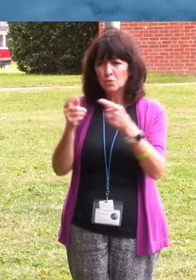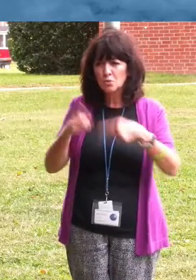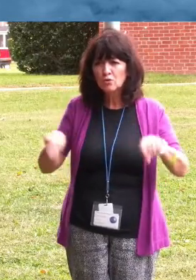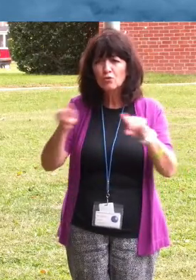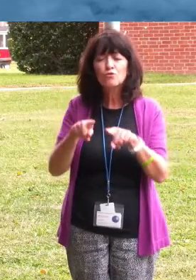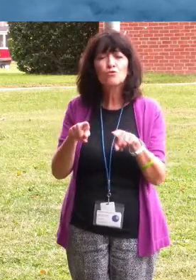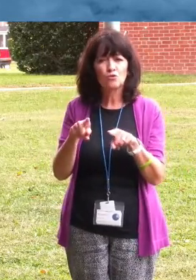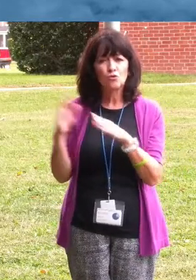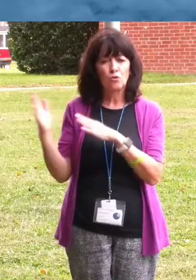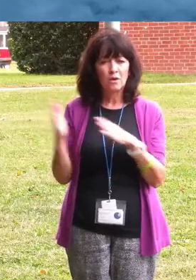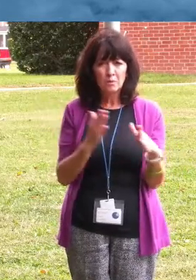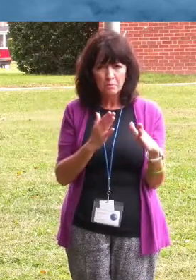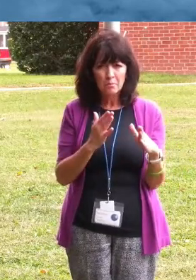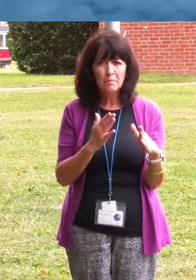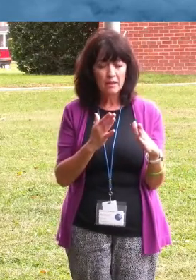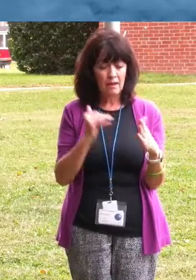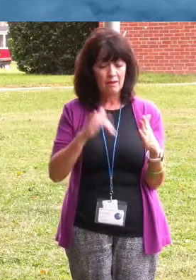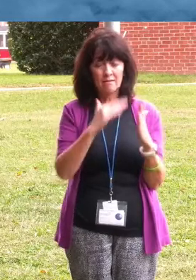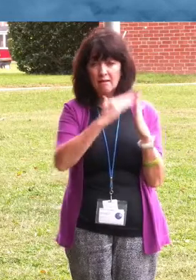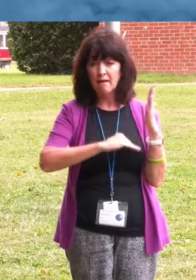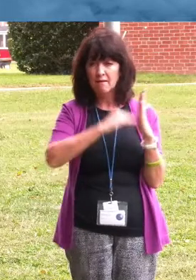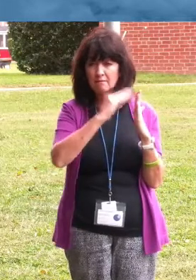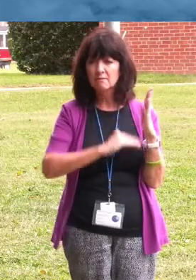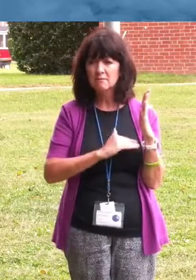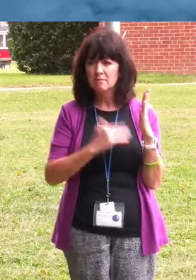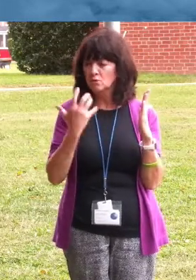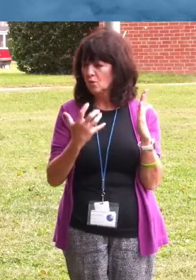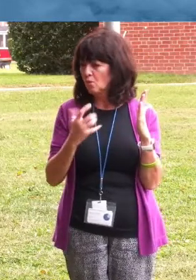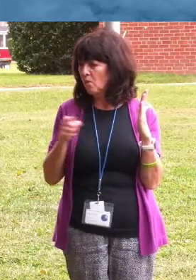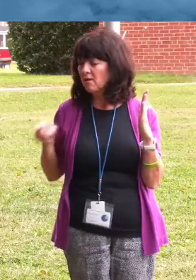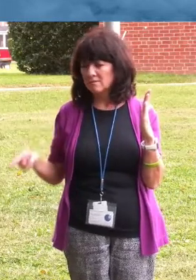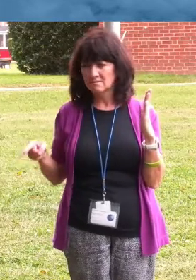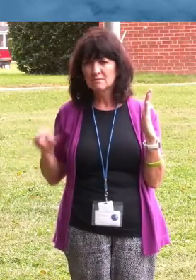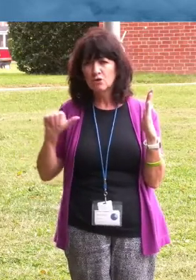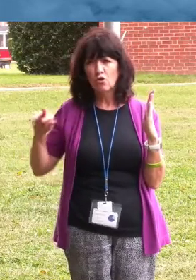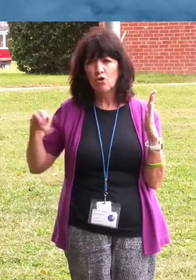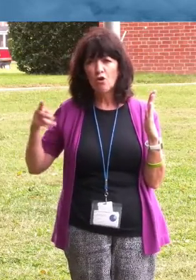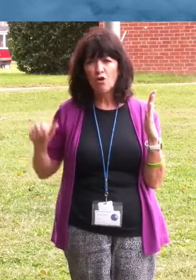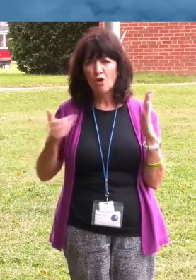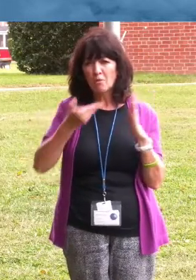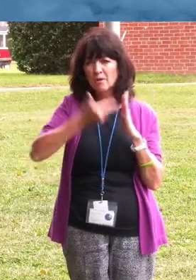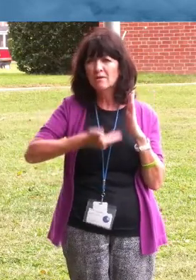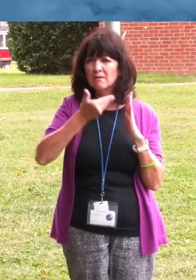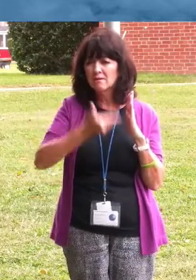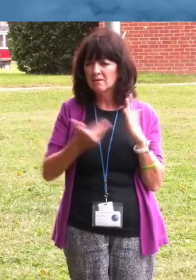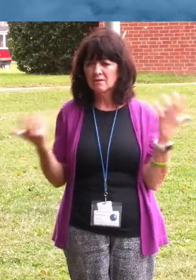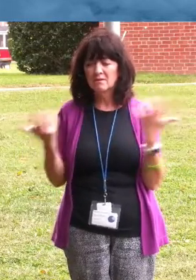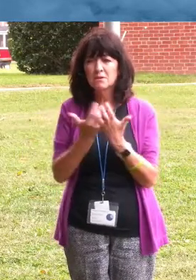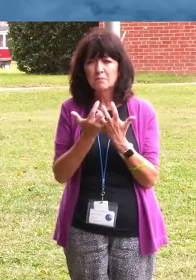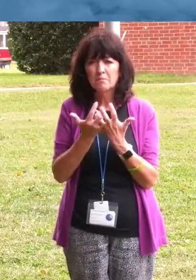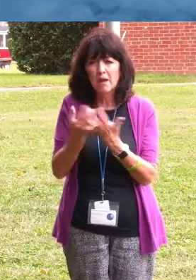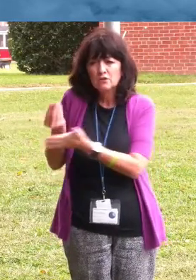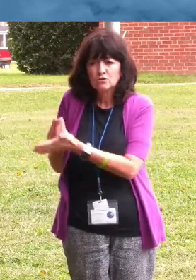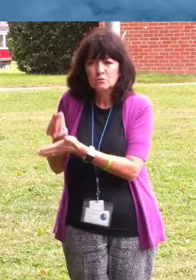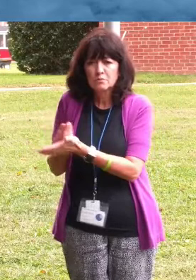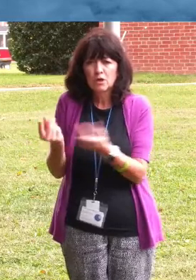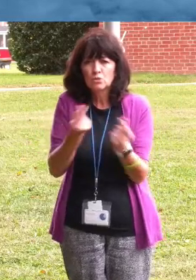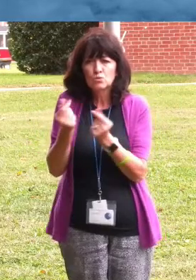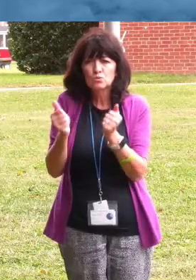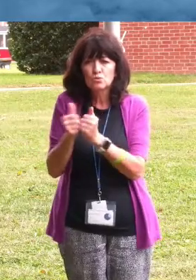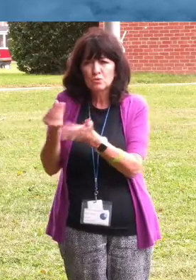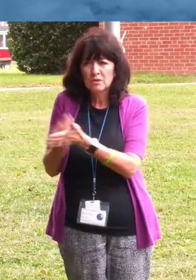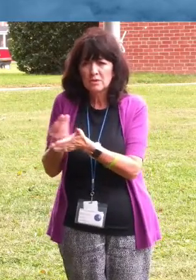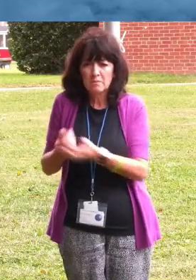roadmap, as has our auditor, working on ARPA funding, looking to the future. Really important. And as our governor acknowledged on the